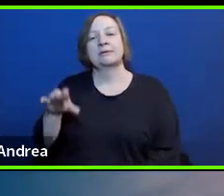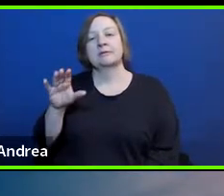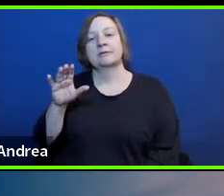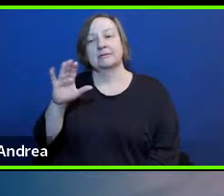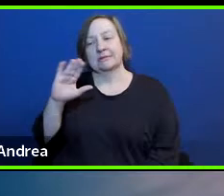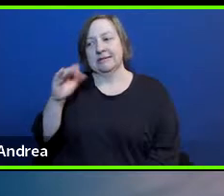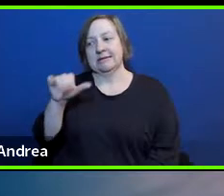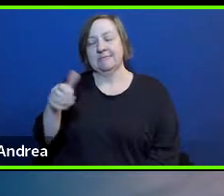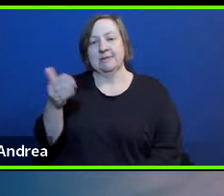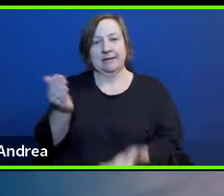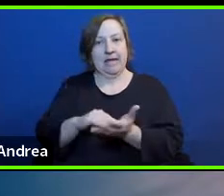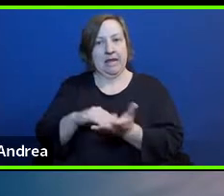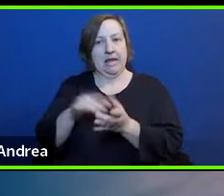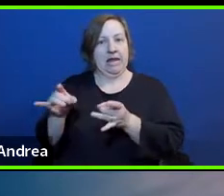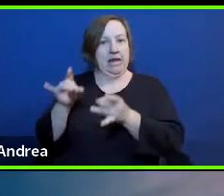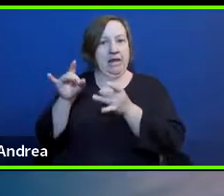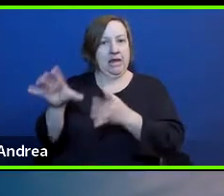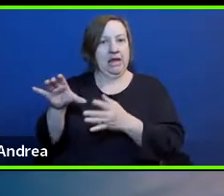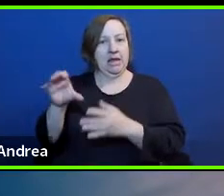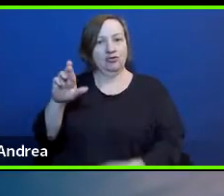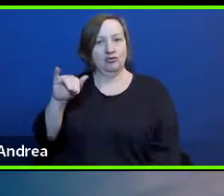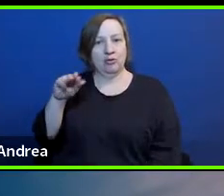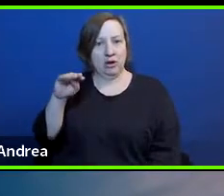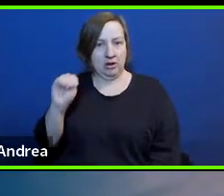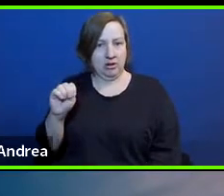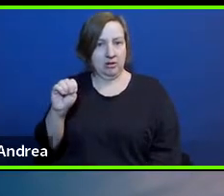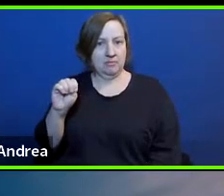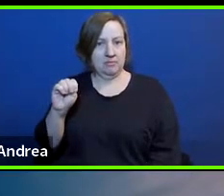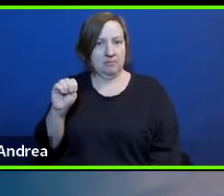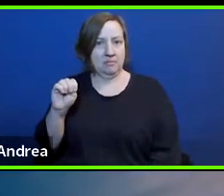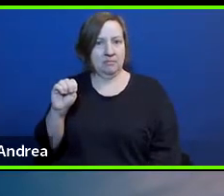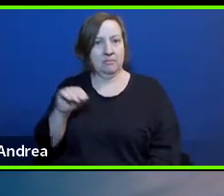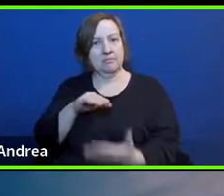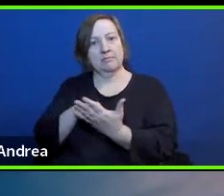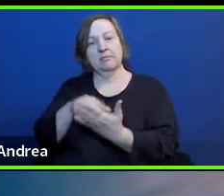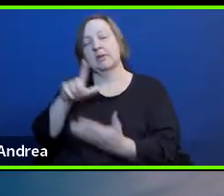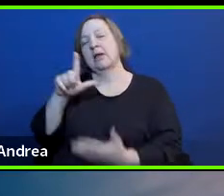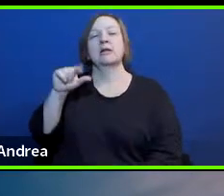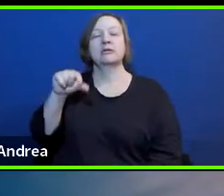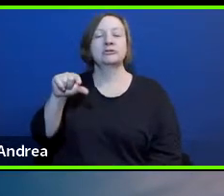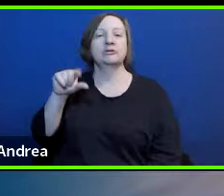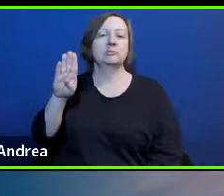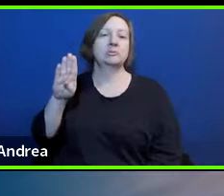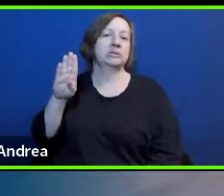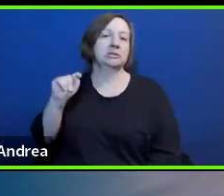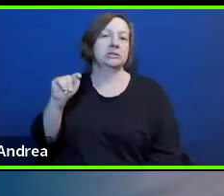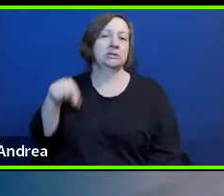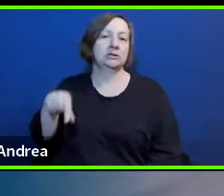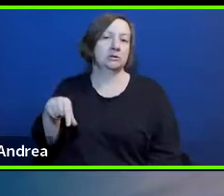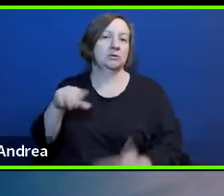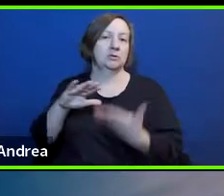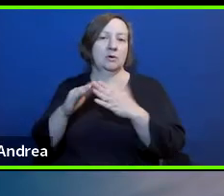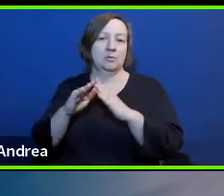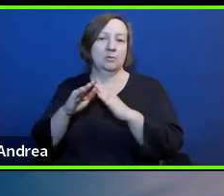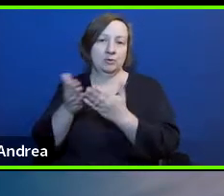hate crime directed at the LGBTQ community. So